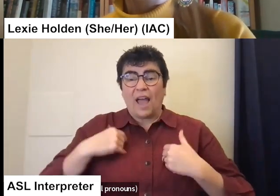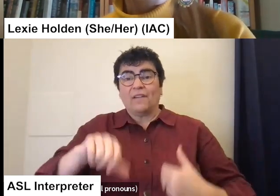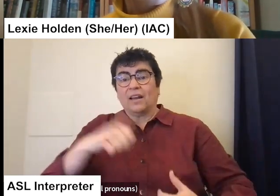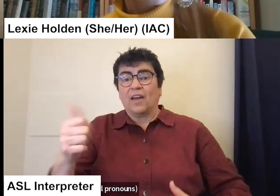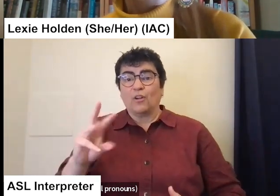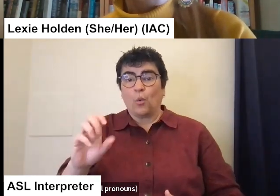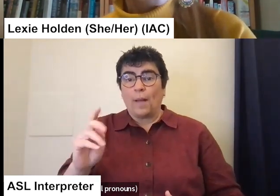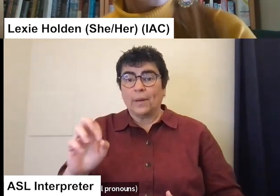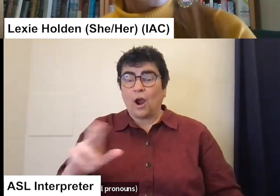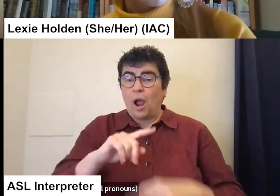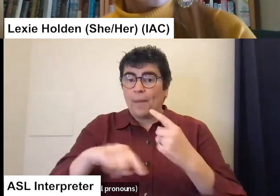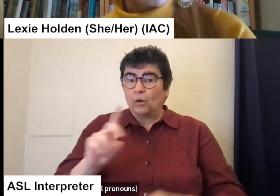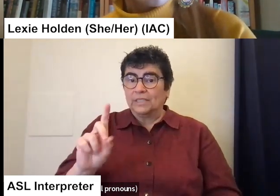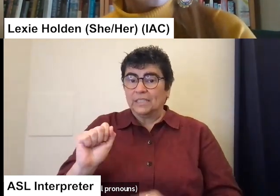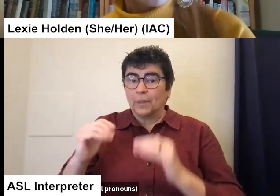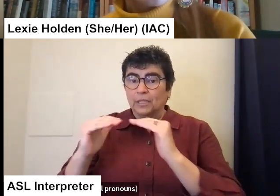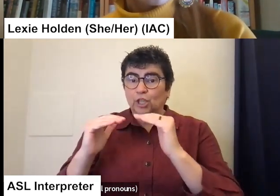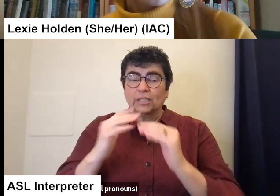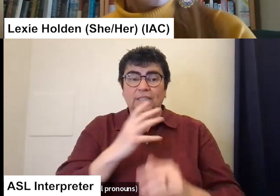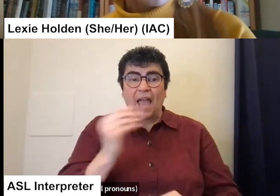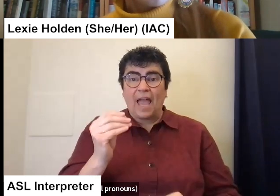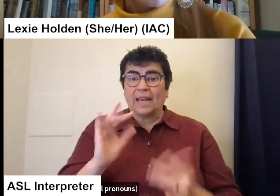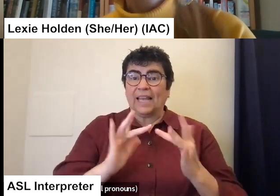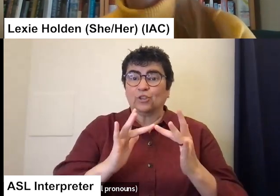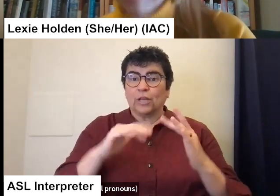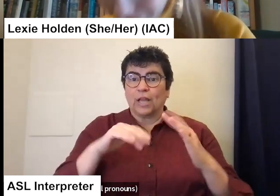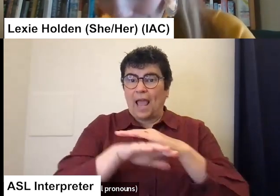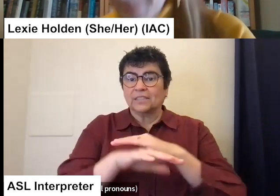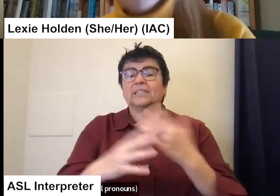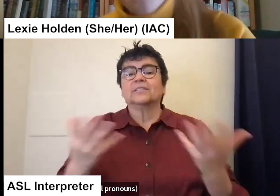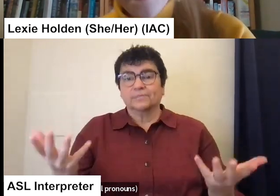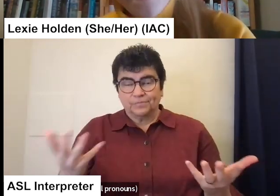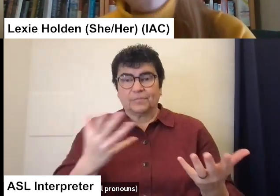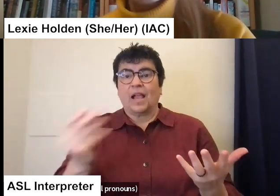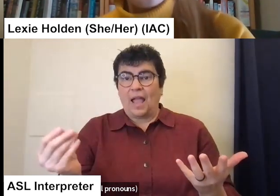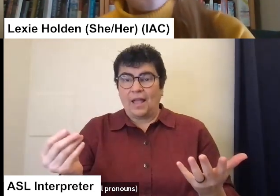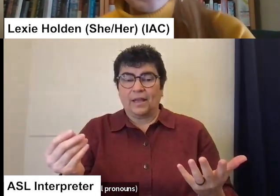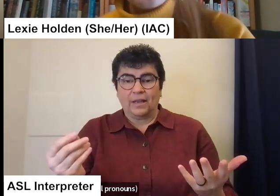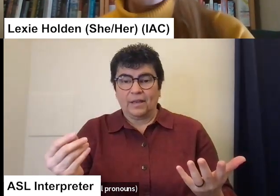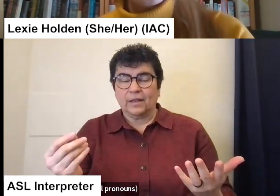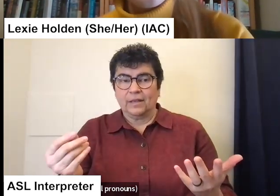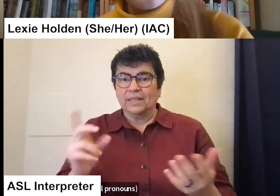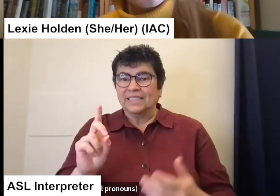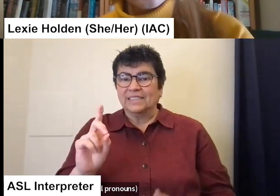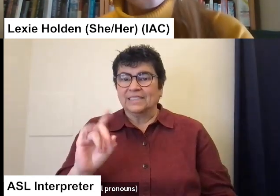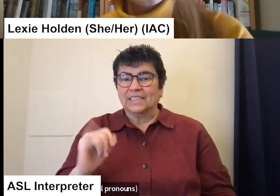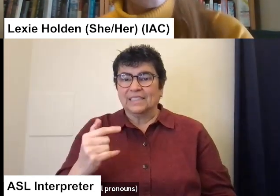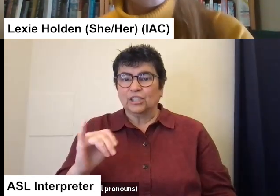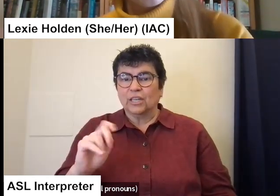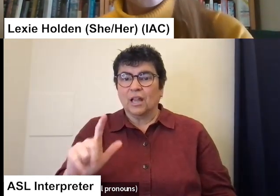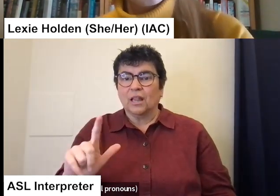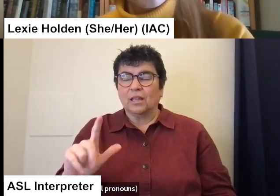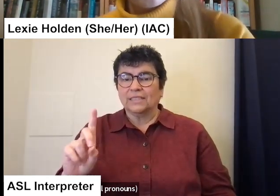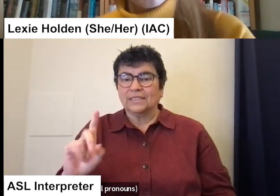intersection between disability justice and internet access and the digital divide. And